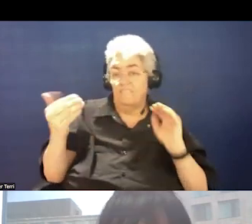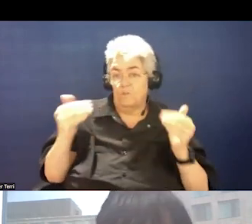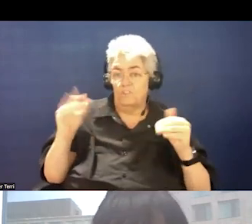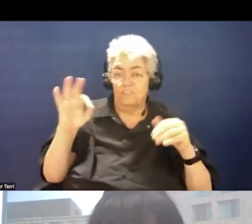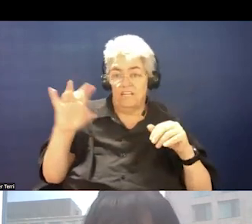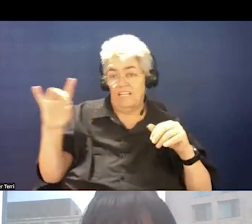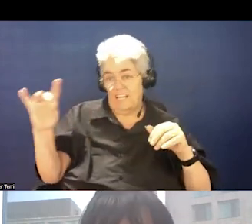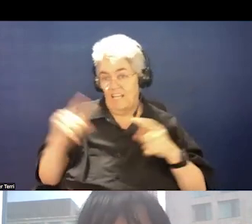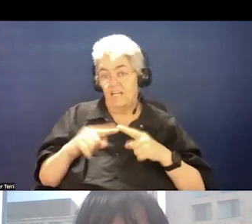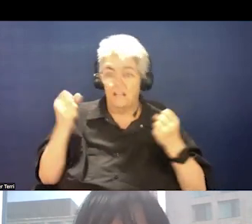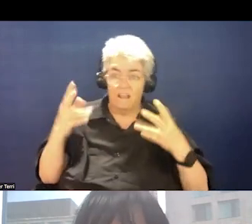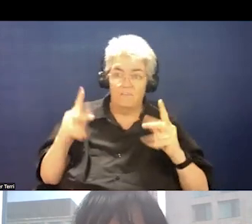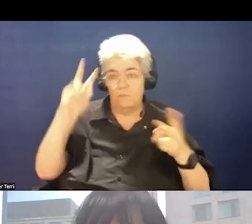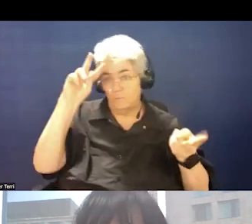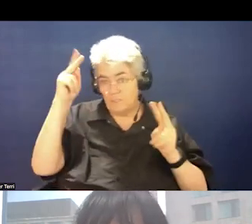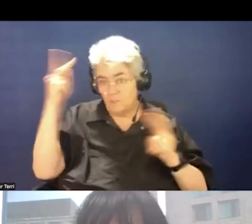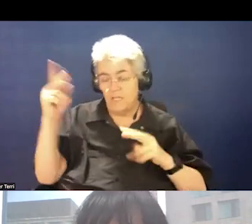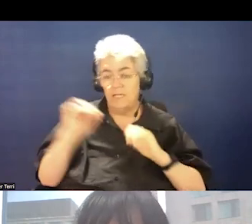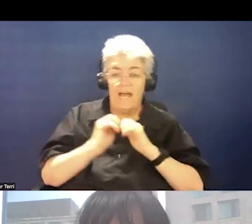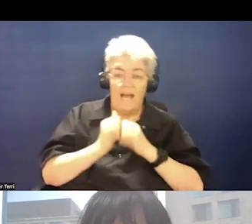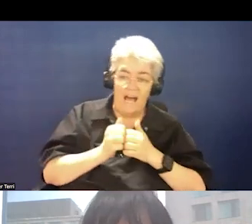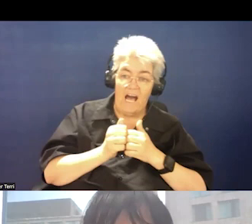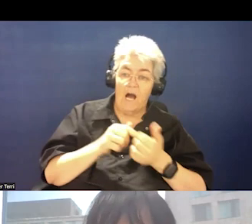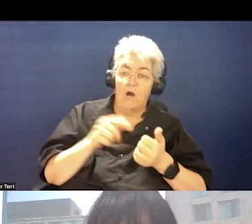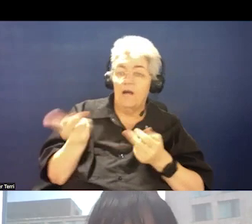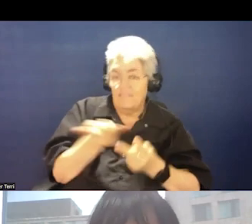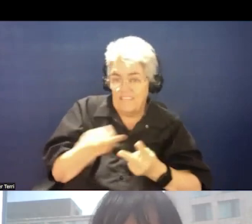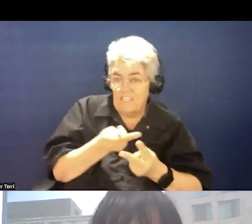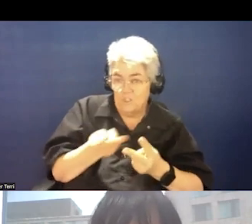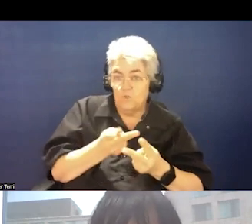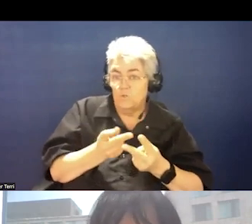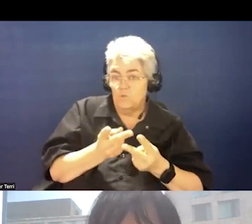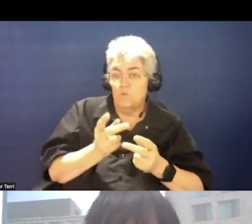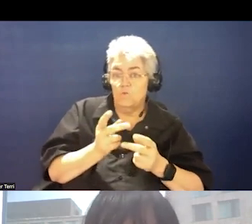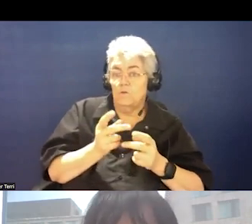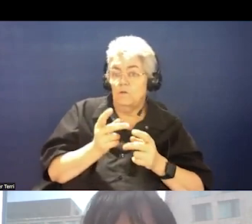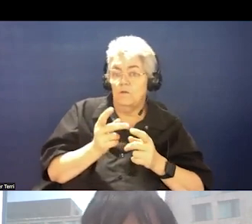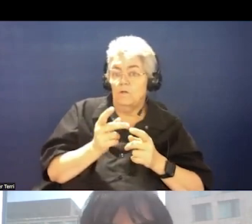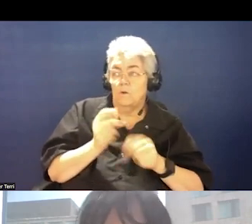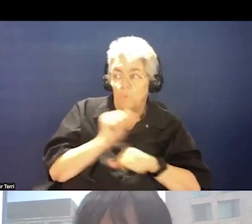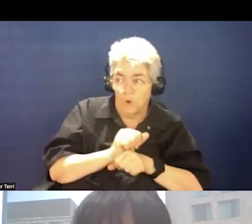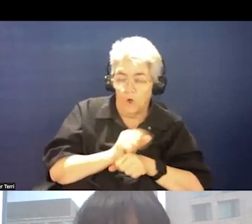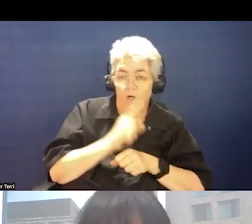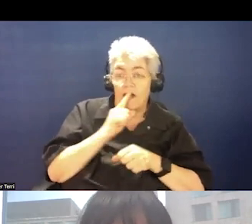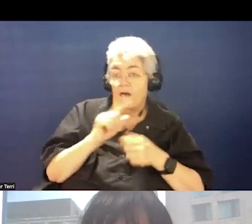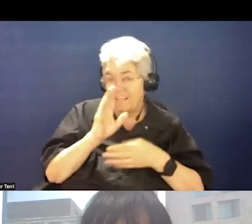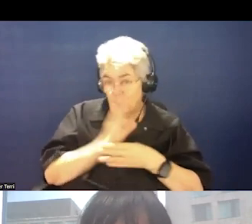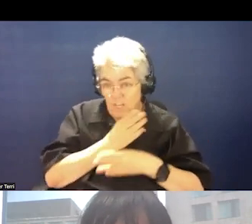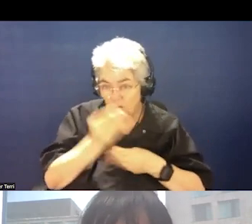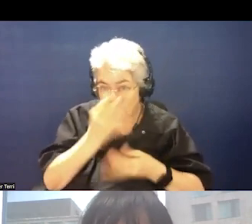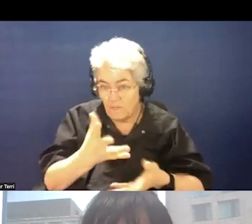of the misconceptions around how the two different phone lines interact and share